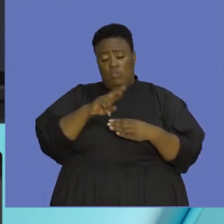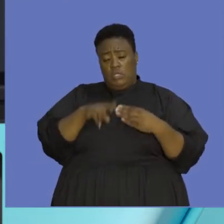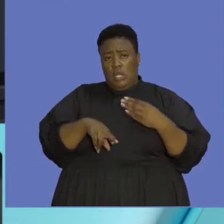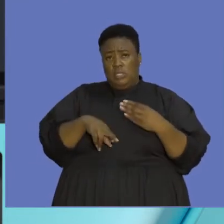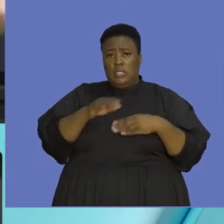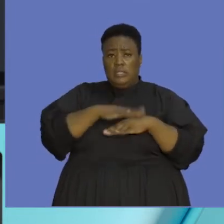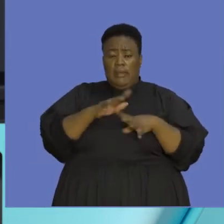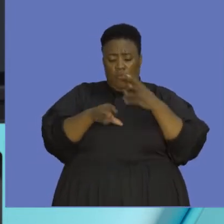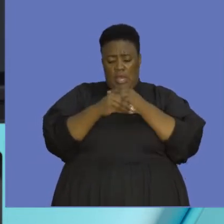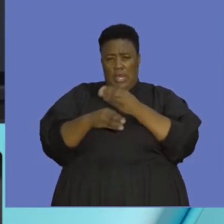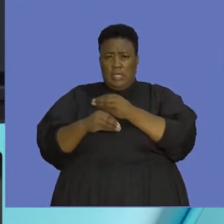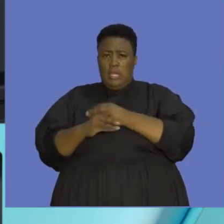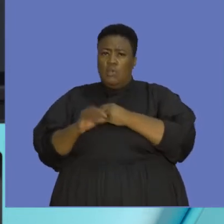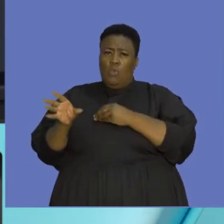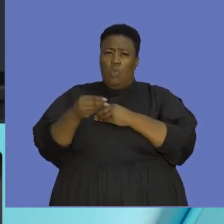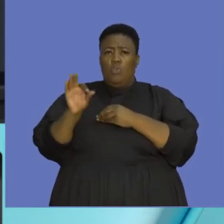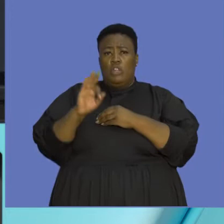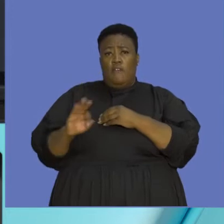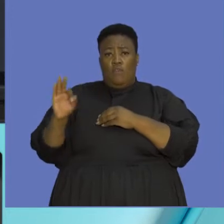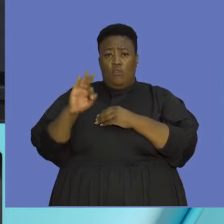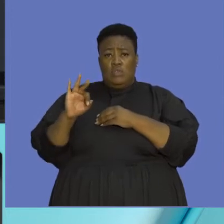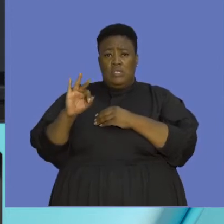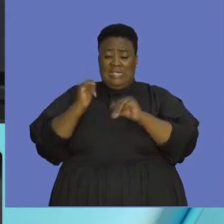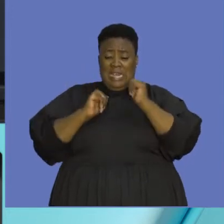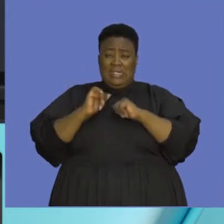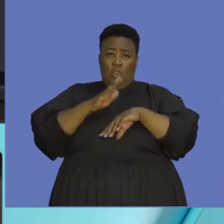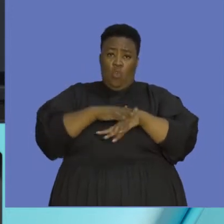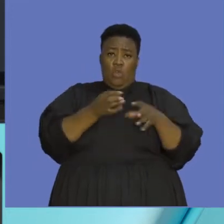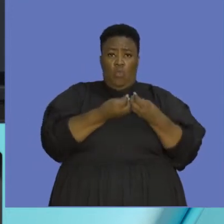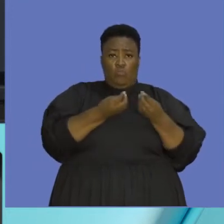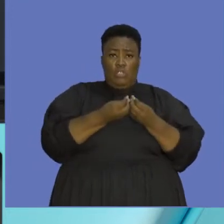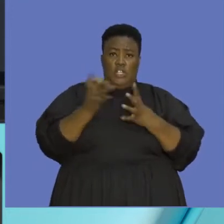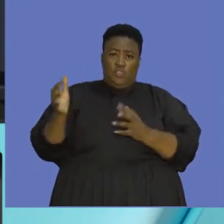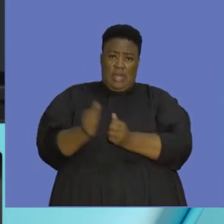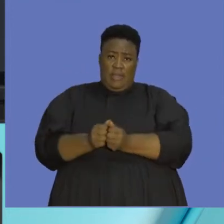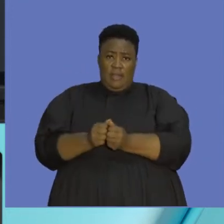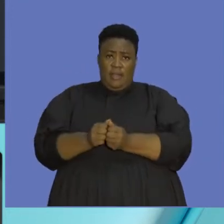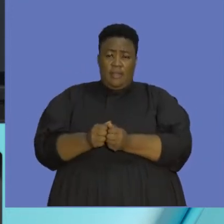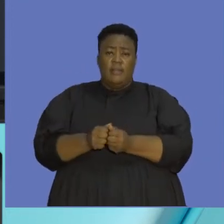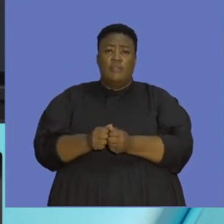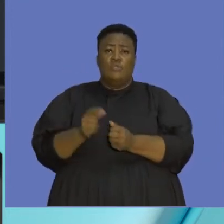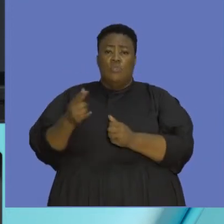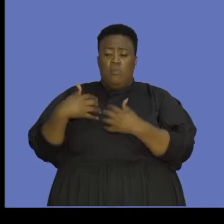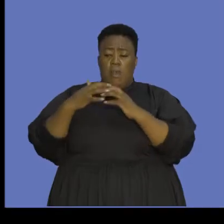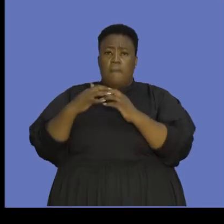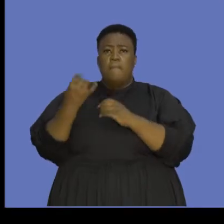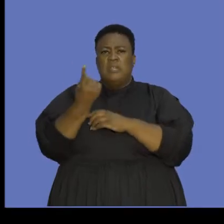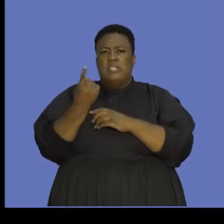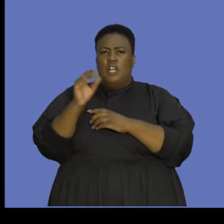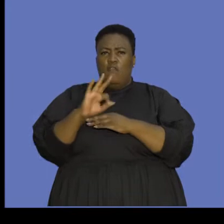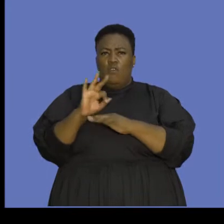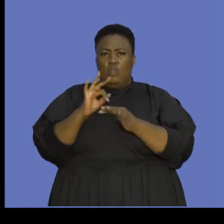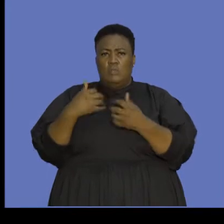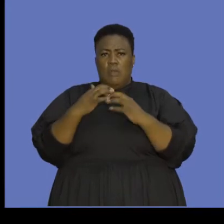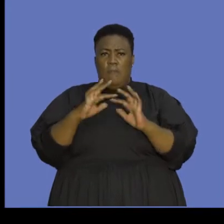When we add all the forces acting on the object together, how could we replace those by a single force? And then we're going to get